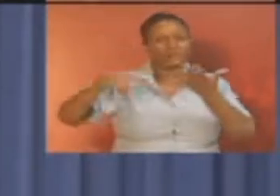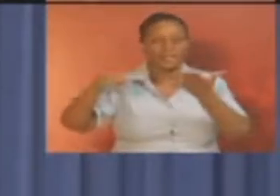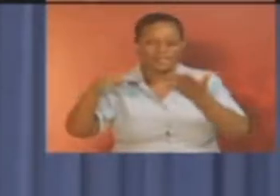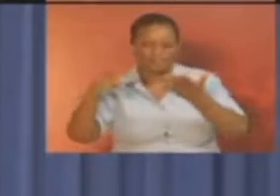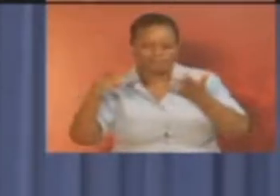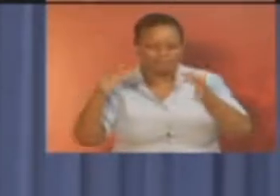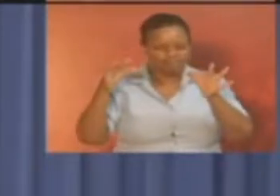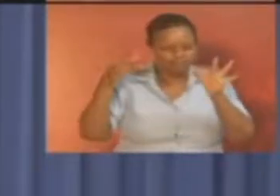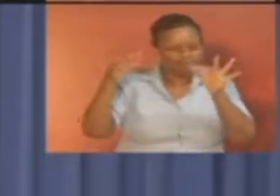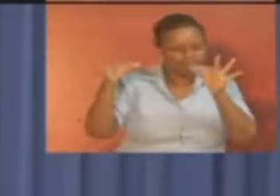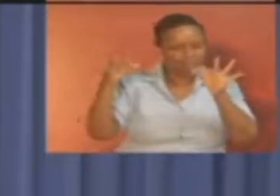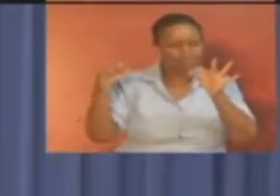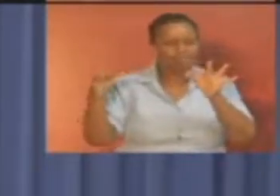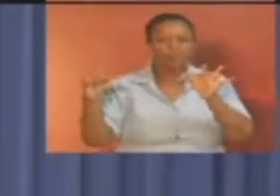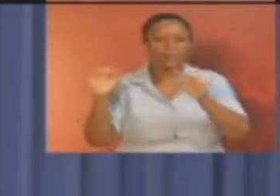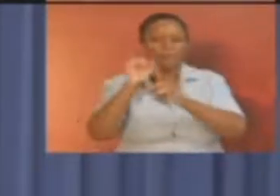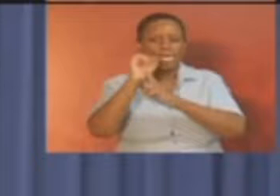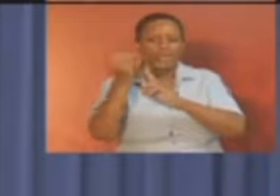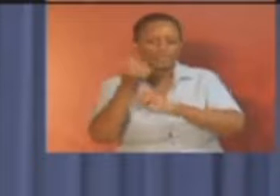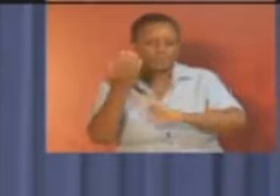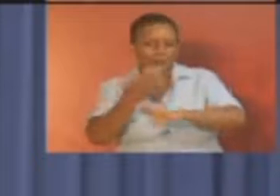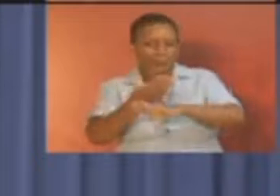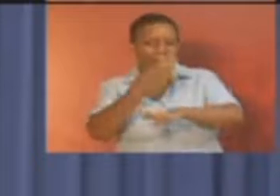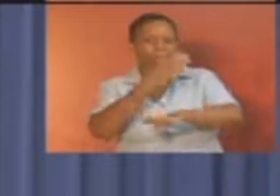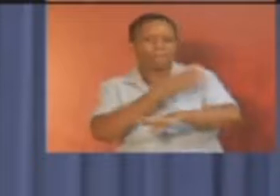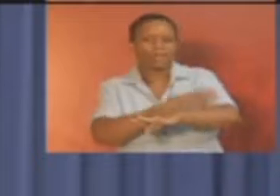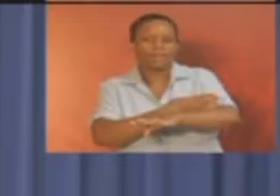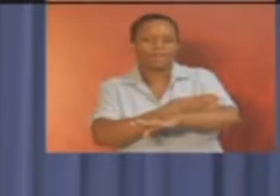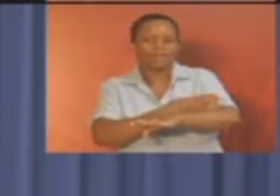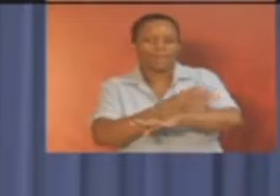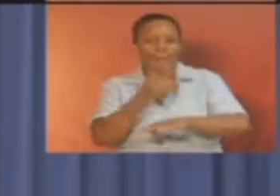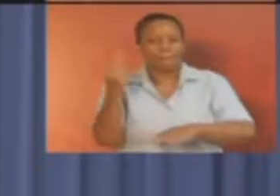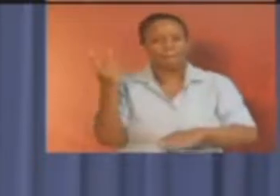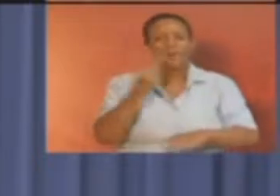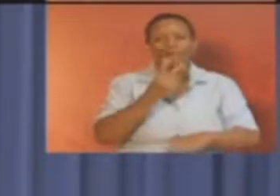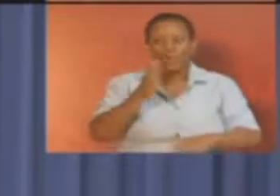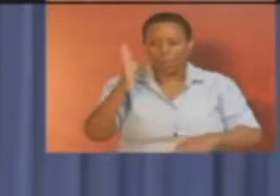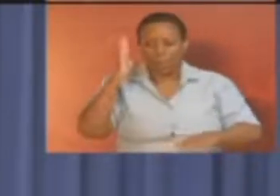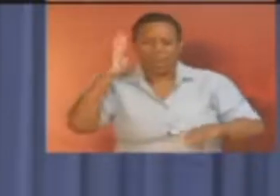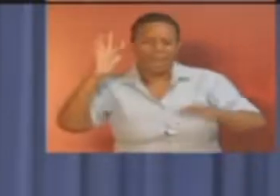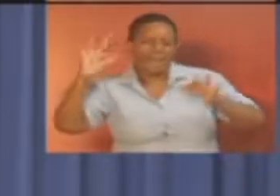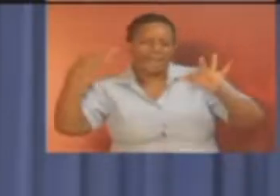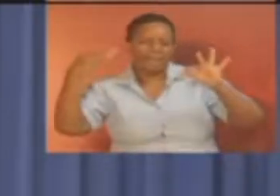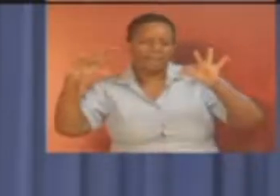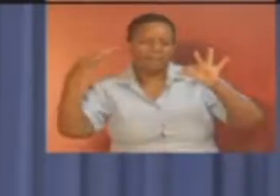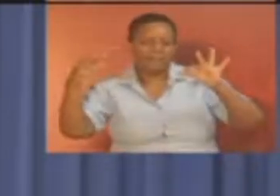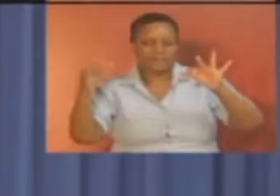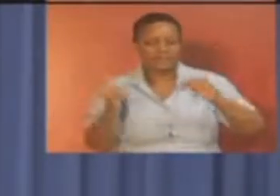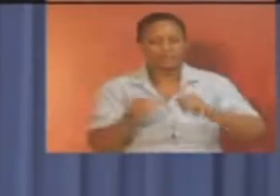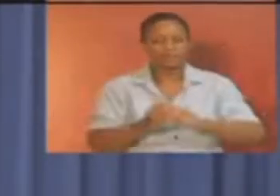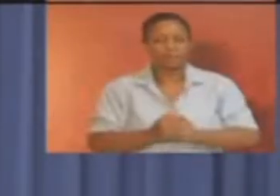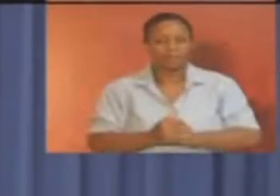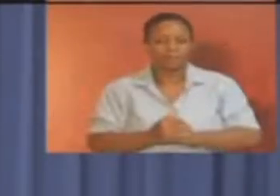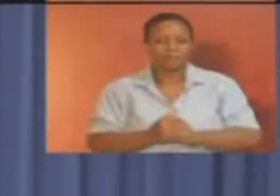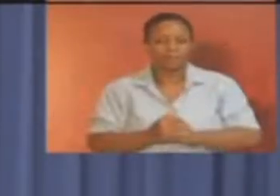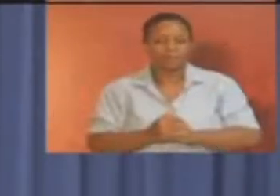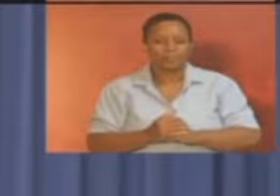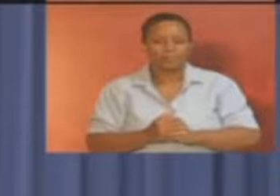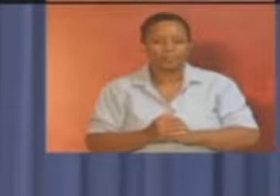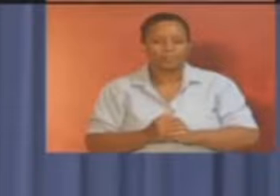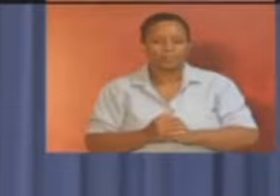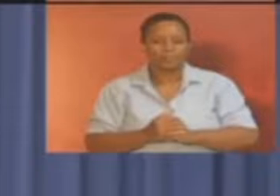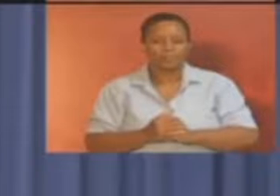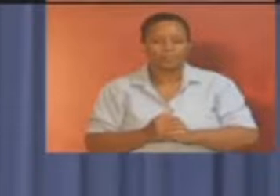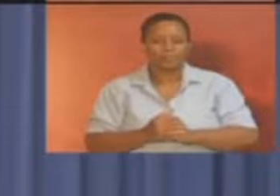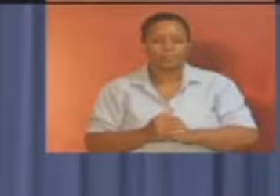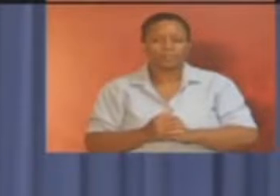Minister of Social Development to identify where that help, that support will go. And